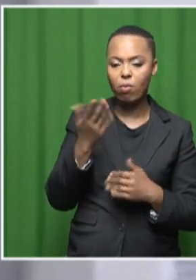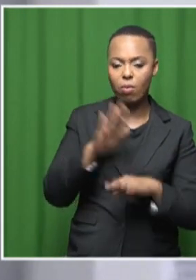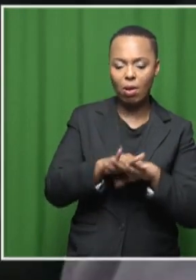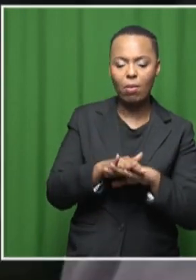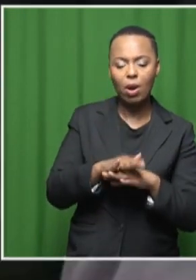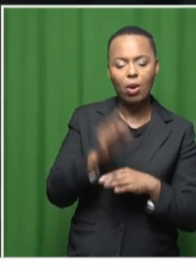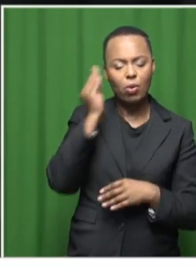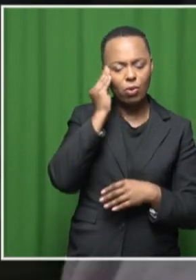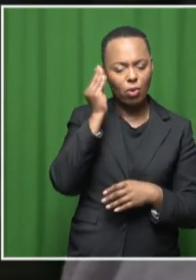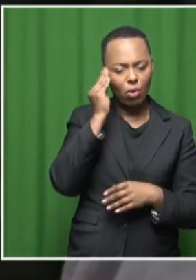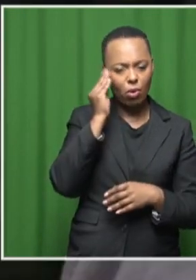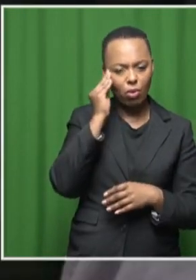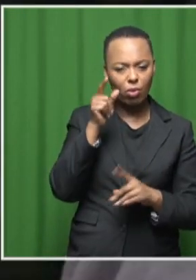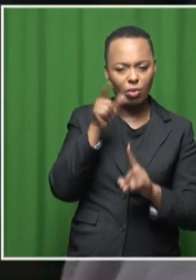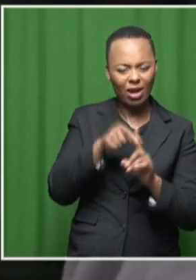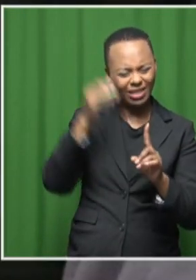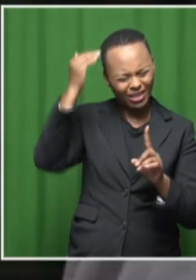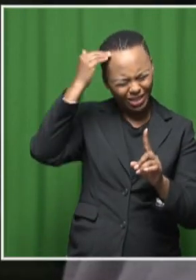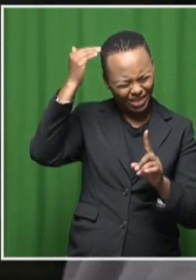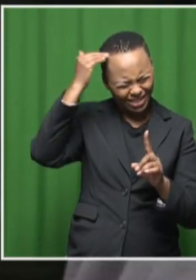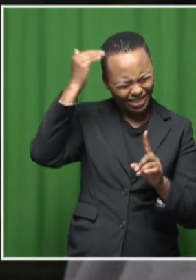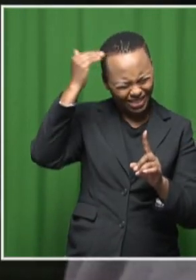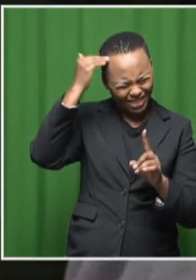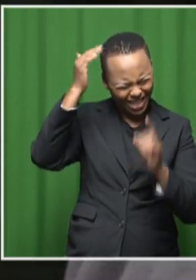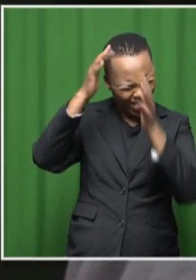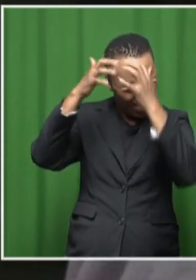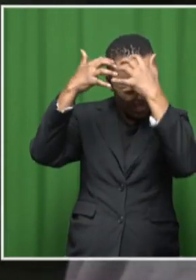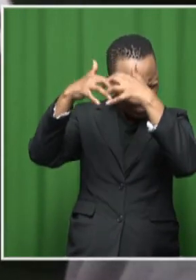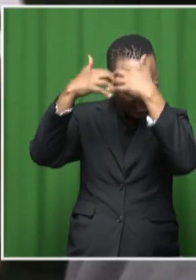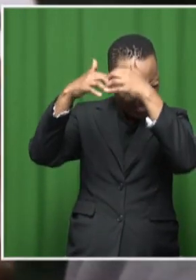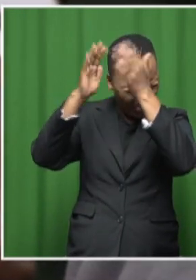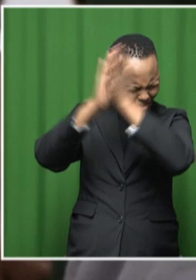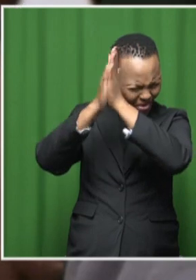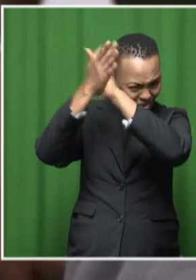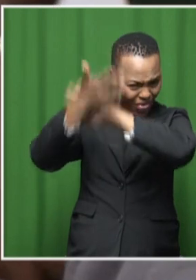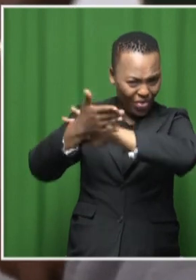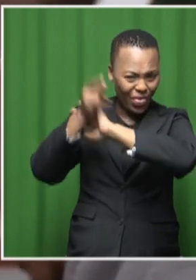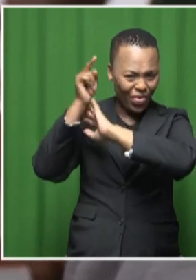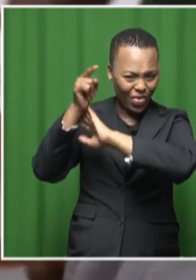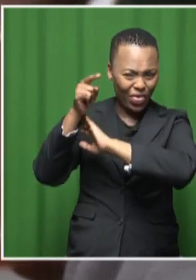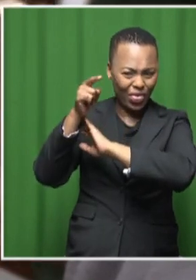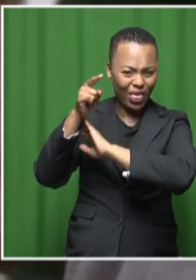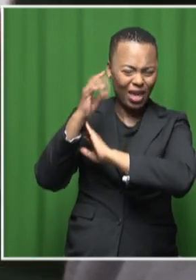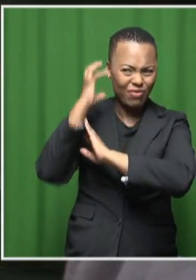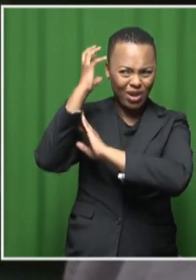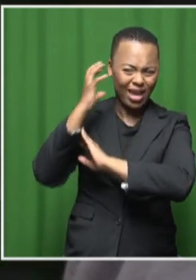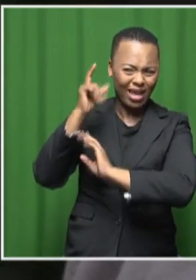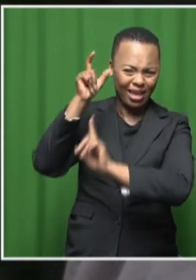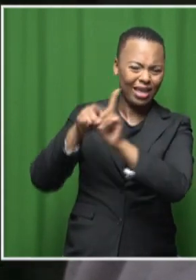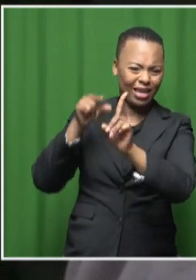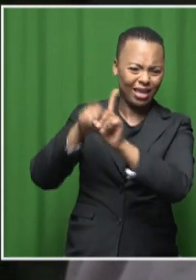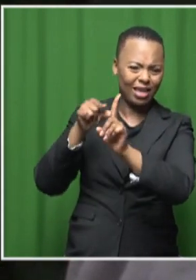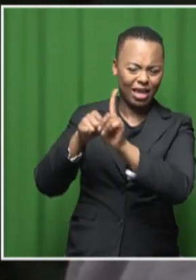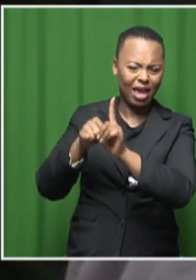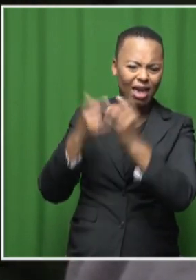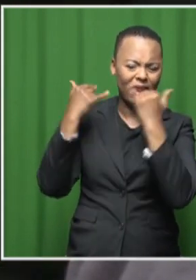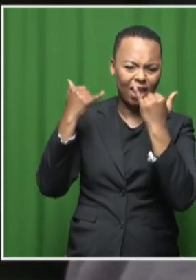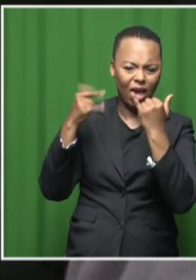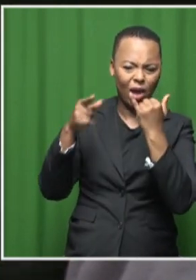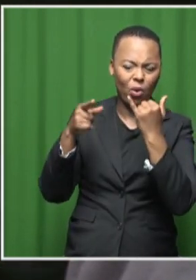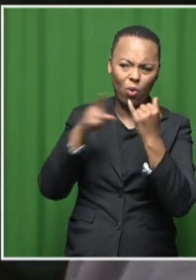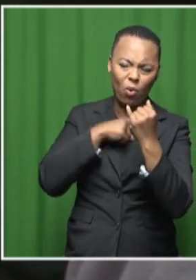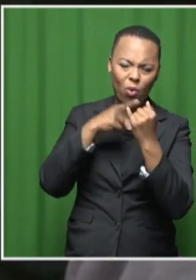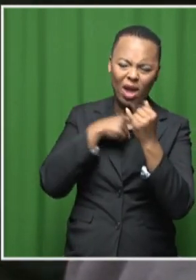is a sociopath that does not deserve to live amongst us. This creature, that creature, has no